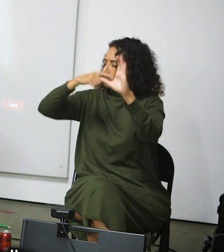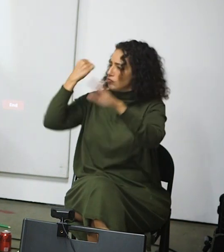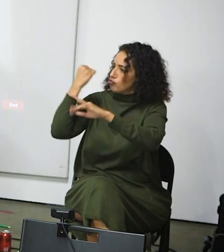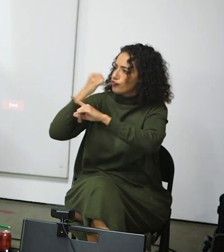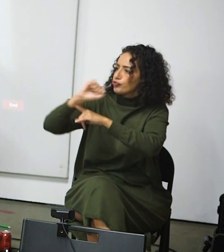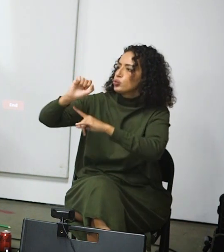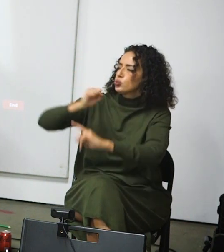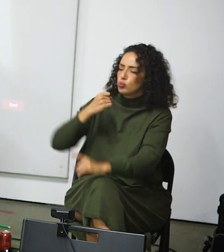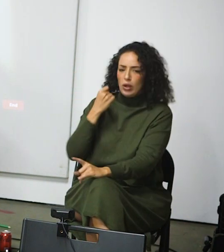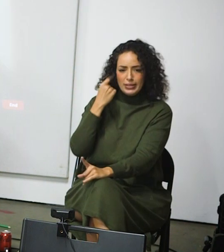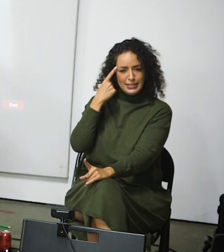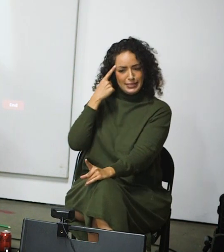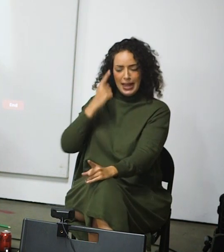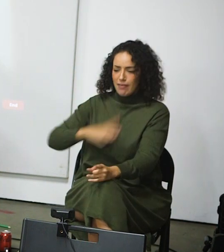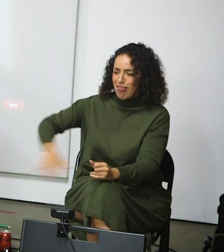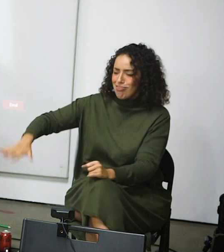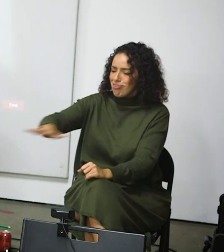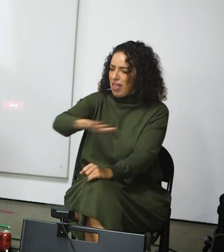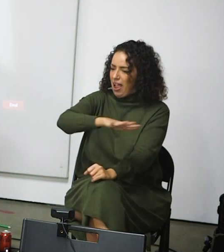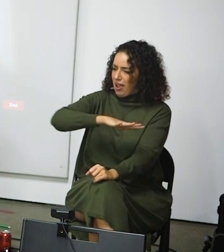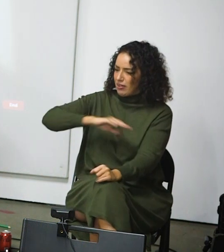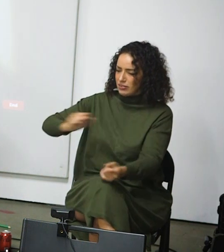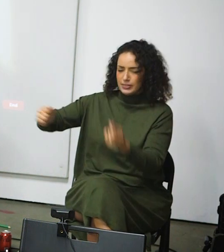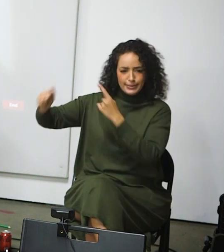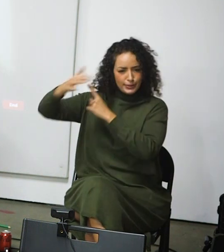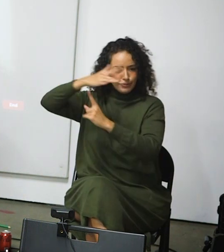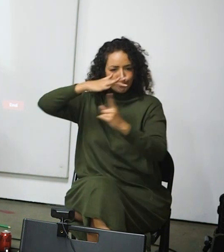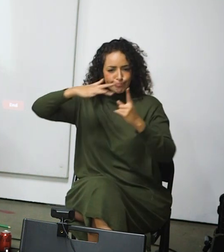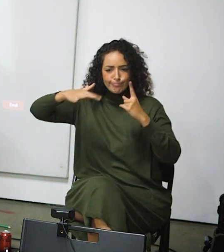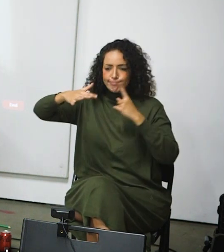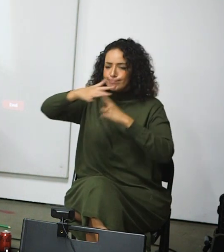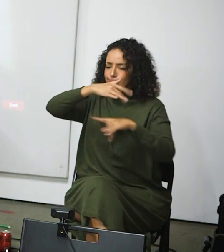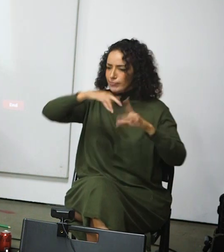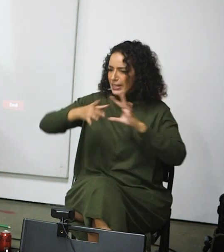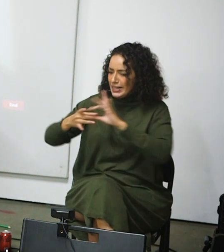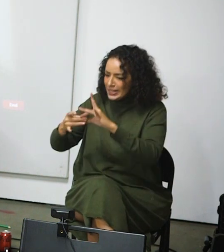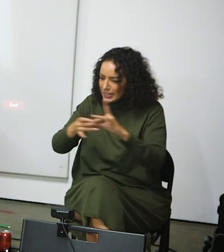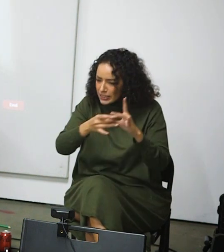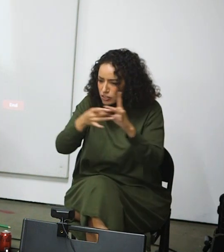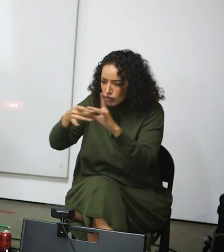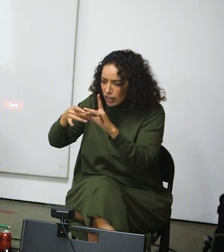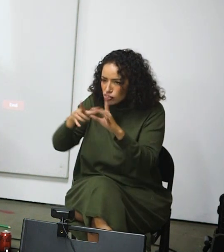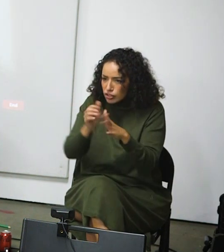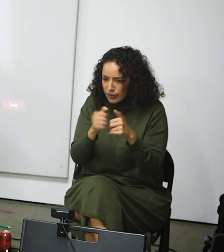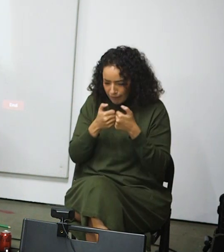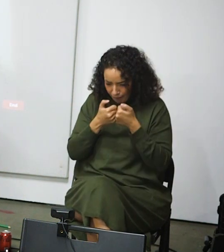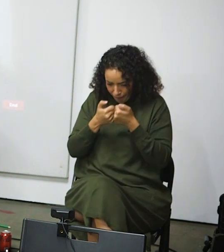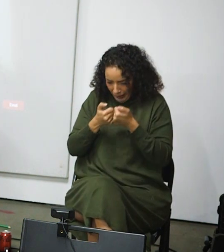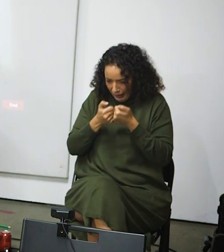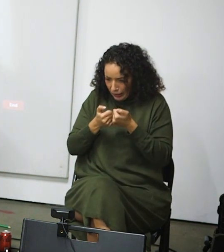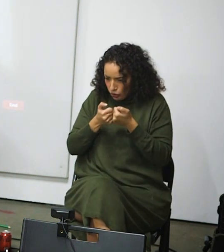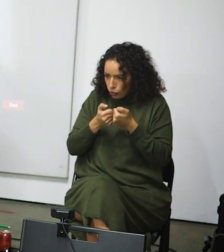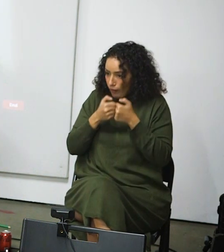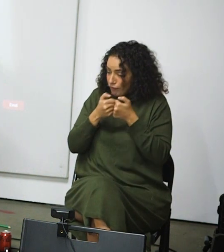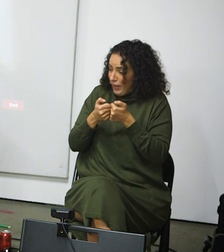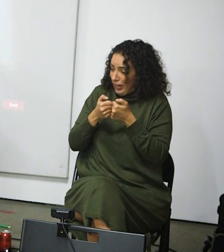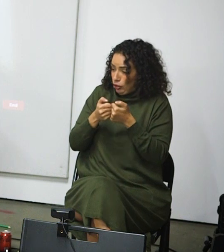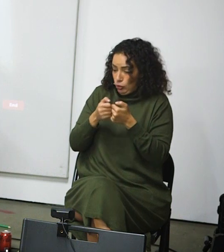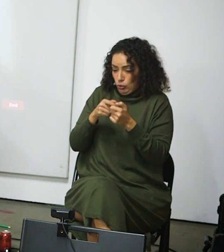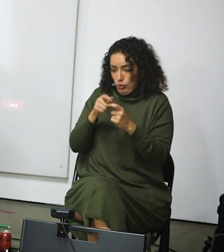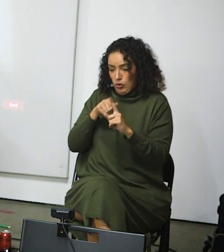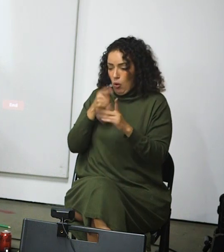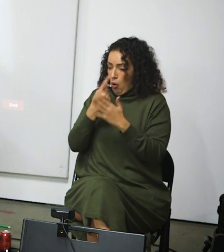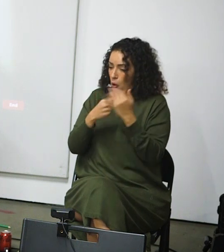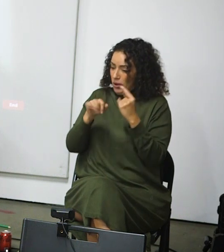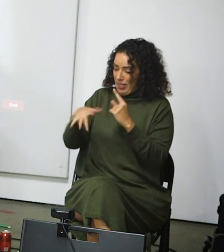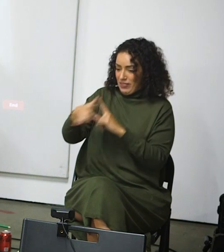for land and social interaction. Like the value is only in the productivity that can